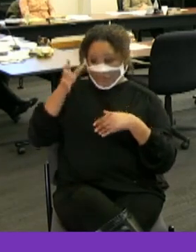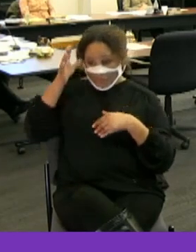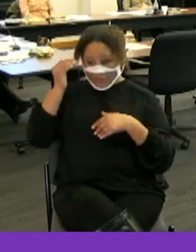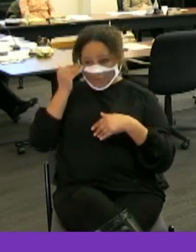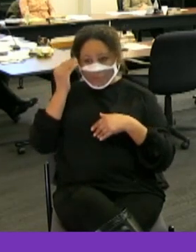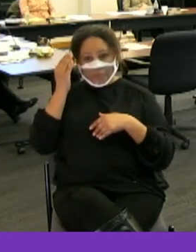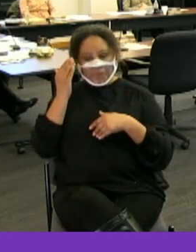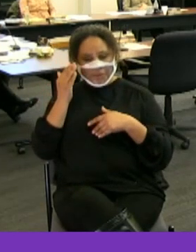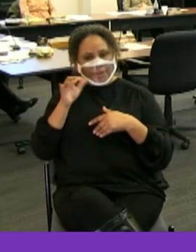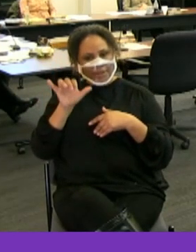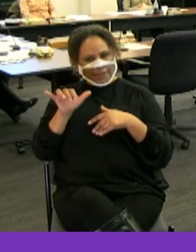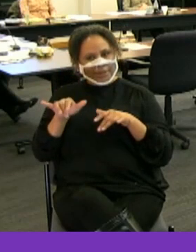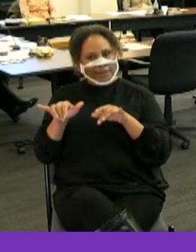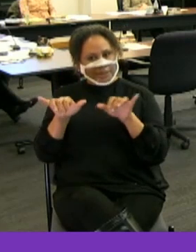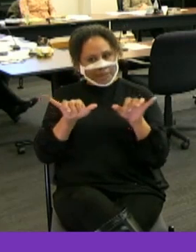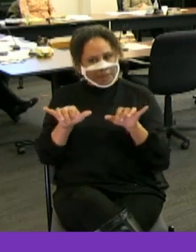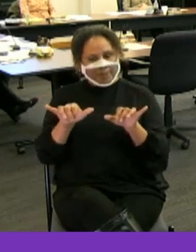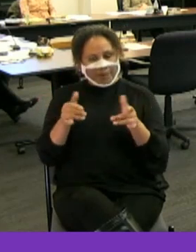very common.